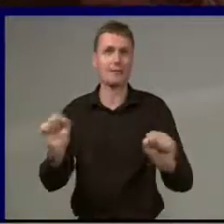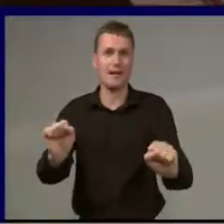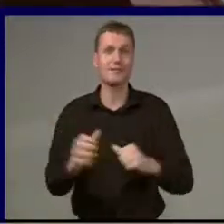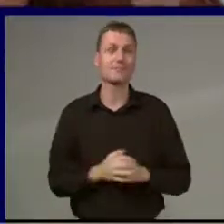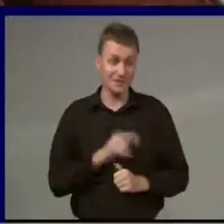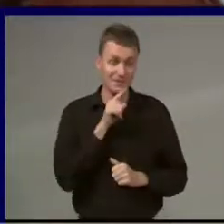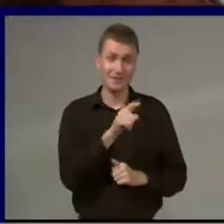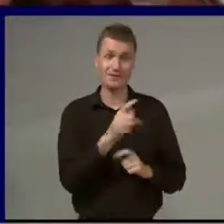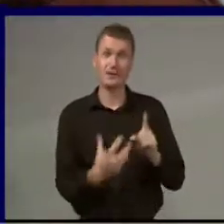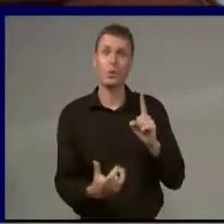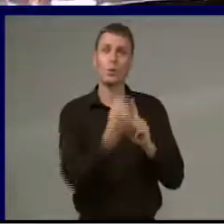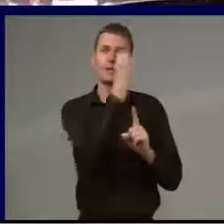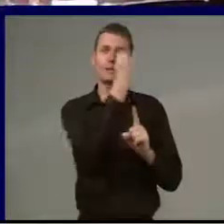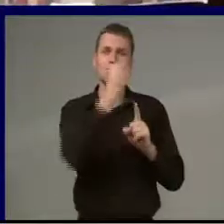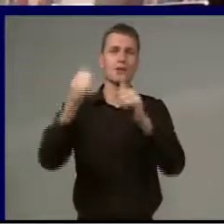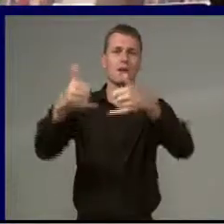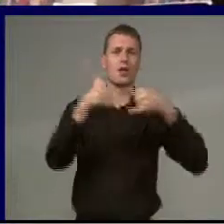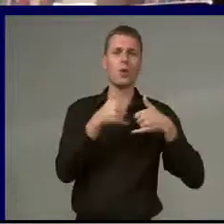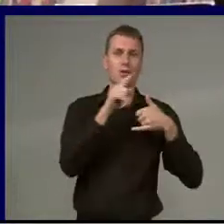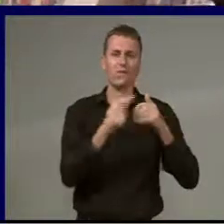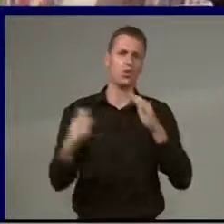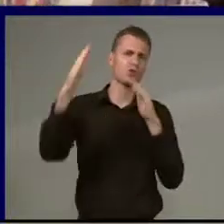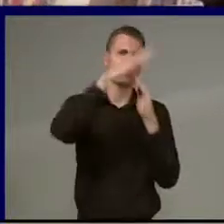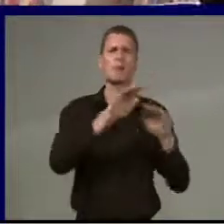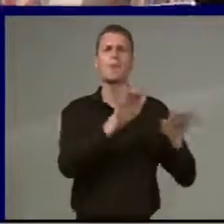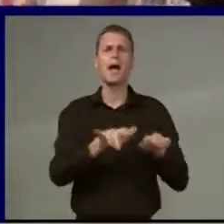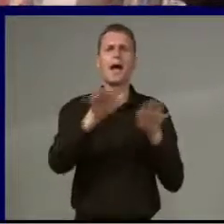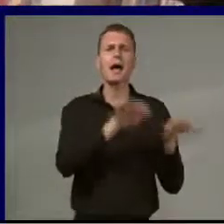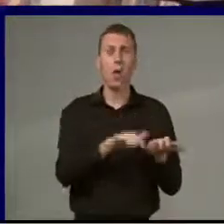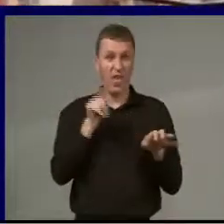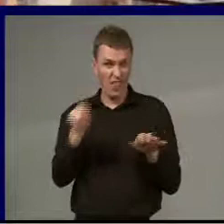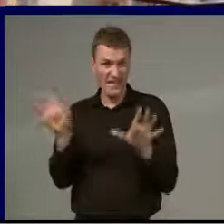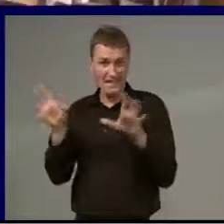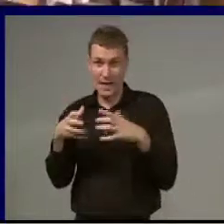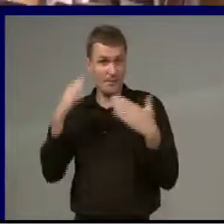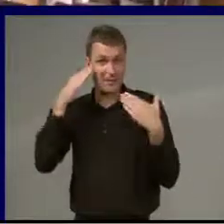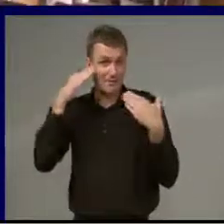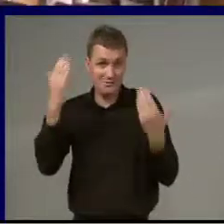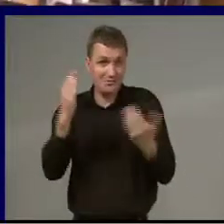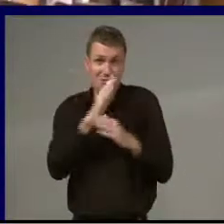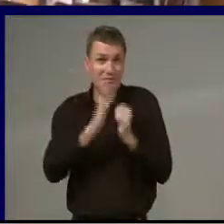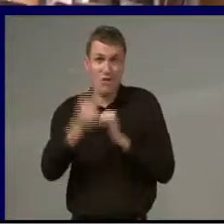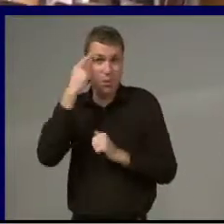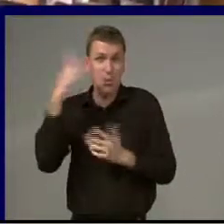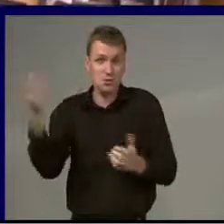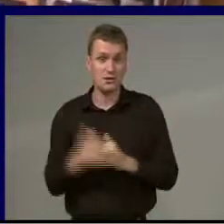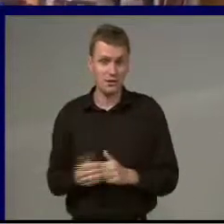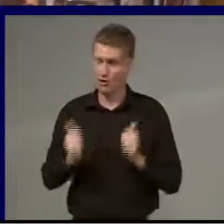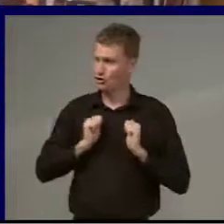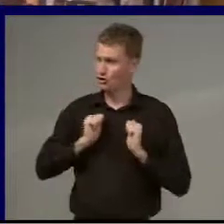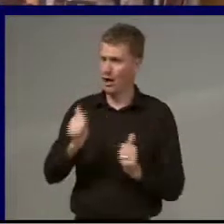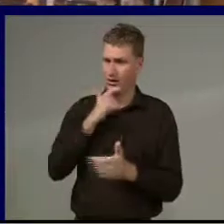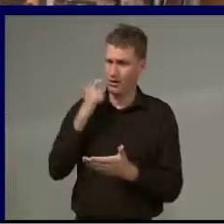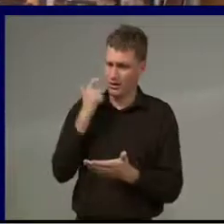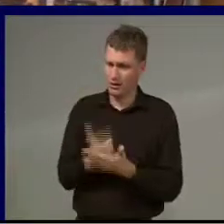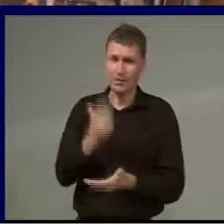Zealand's top honour for piano forte wasn't even on the teens' radar. Really, really shocked and very surprised. So it